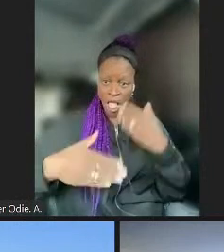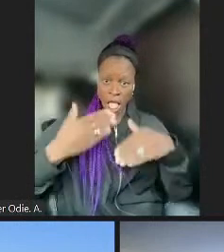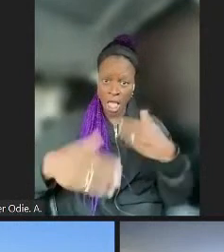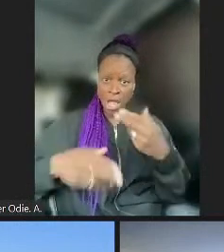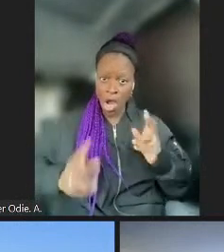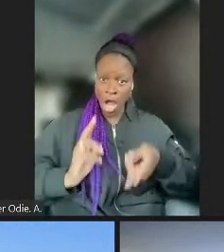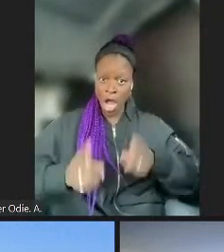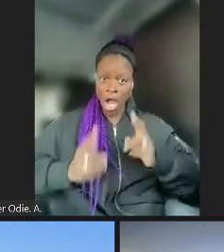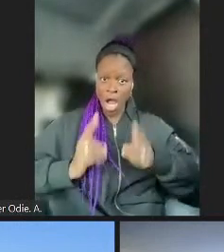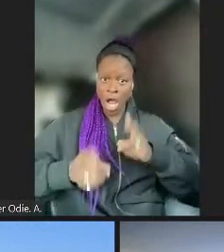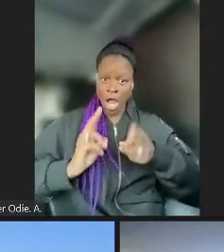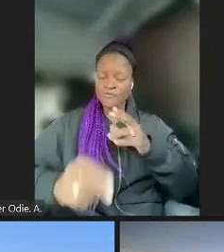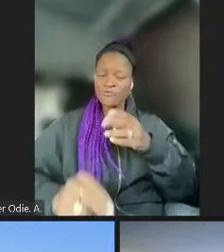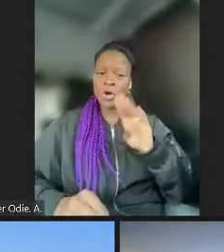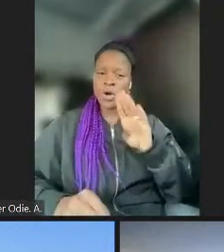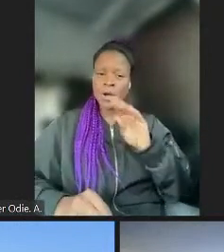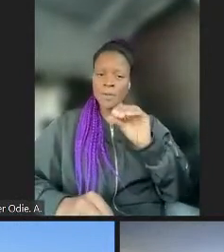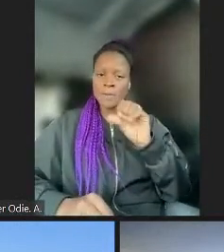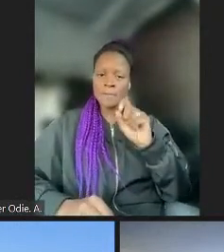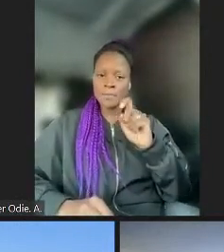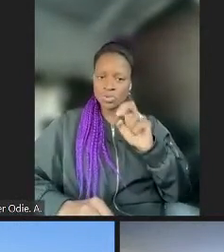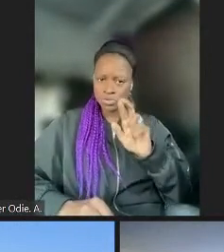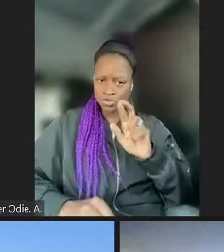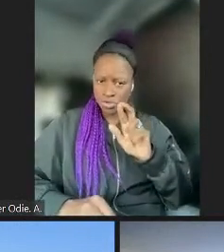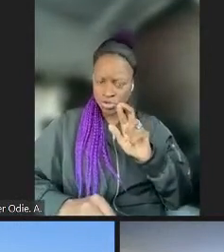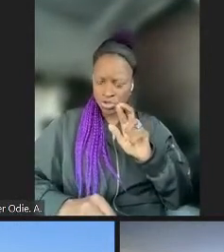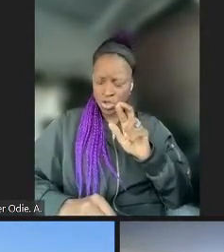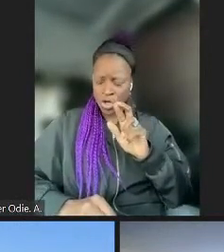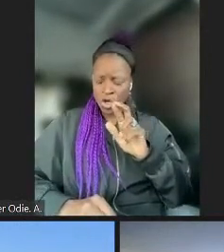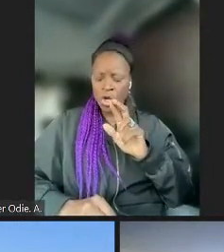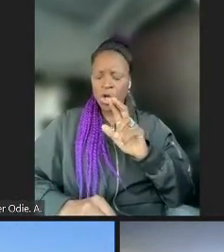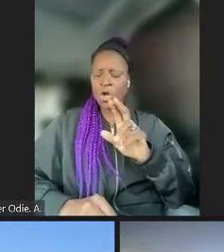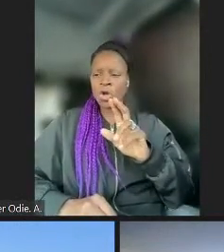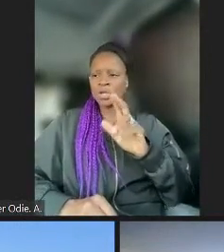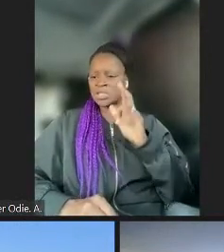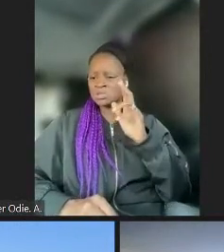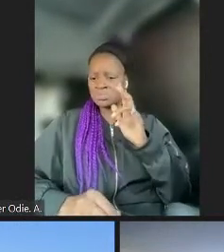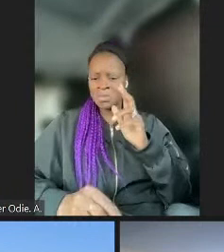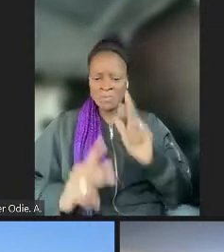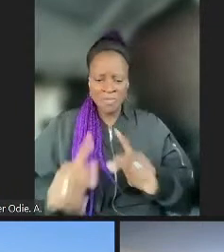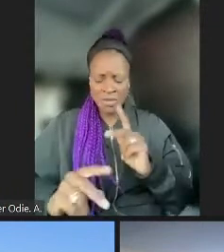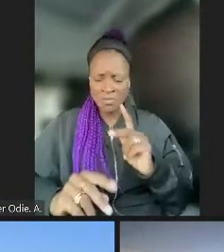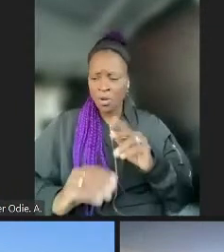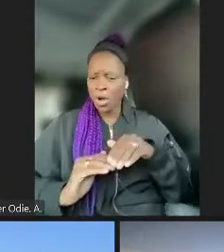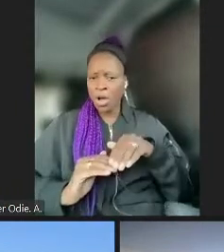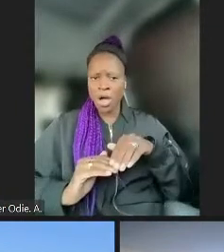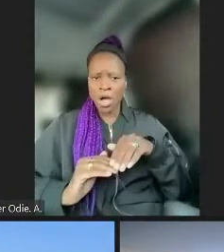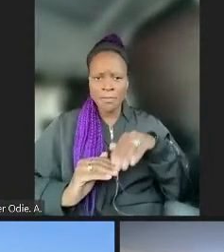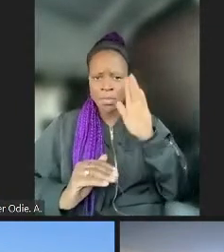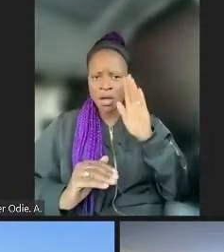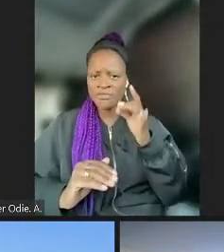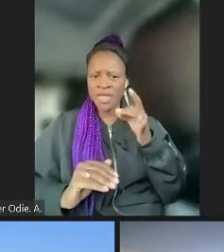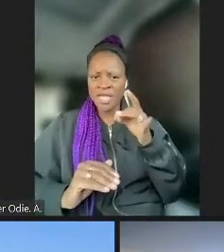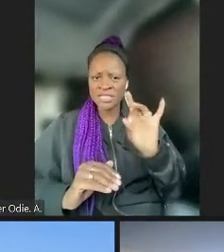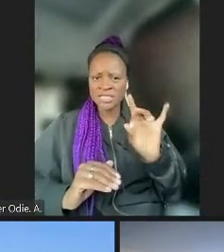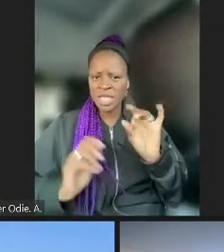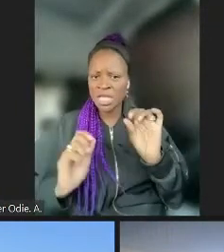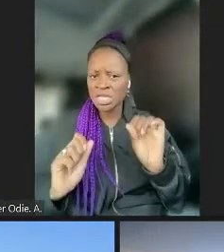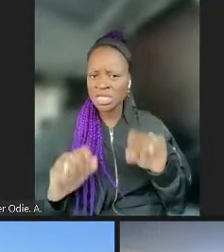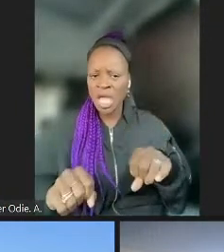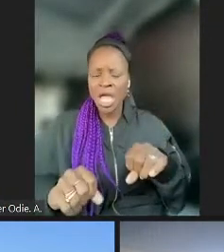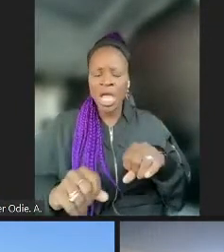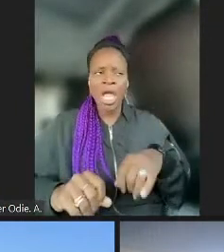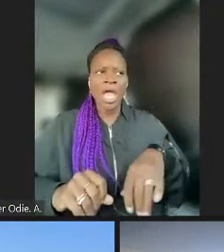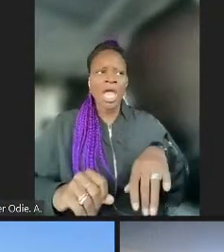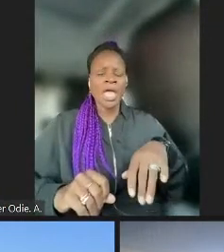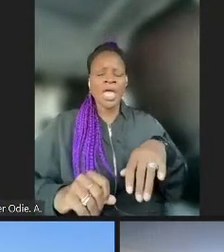obviously, since there's now been everybody over 18 and 6 months since their second shot are now eligible. And